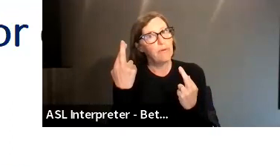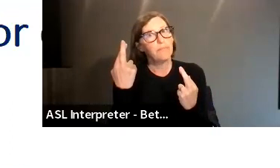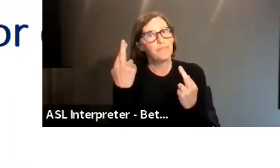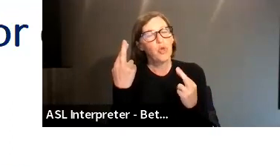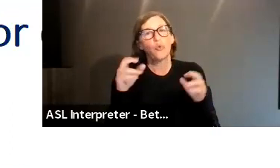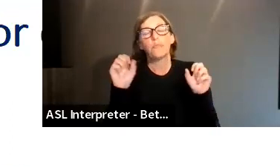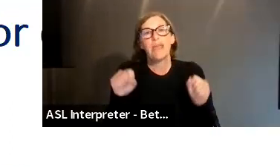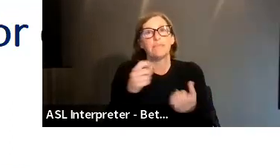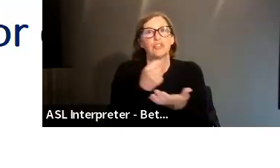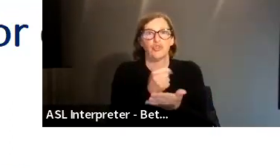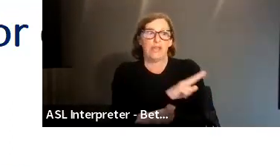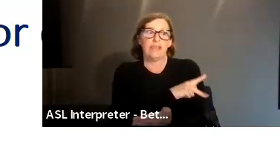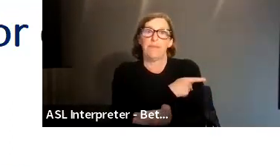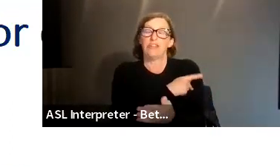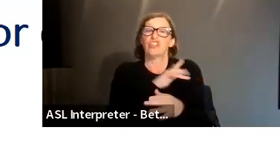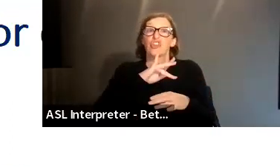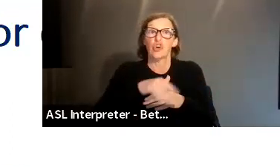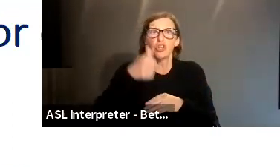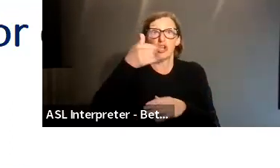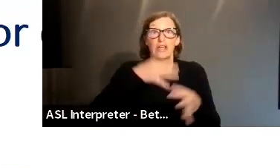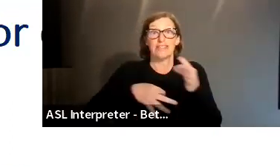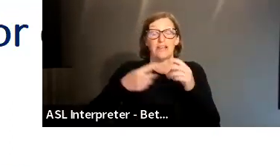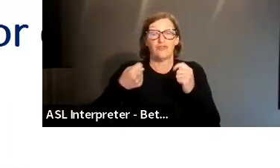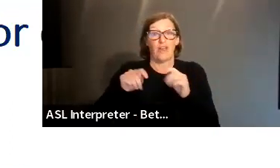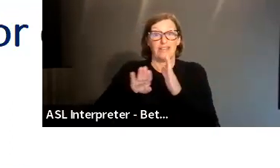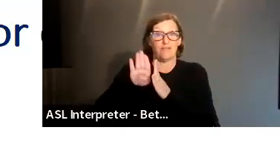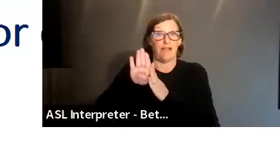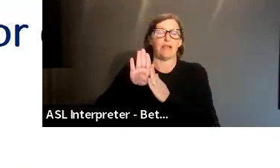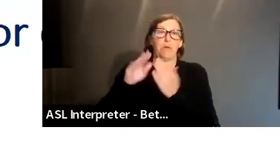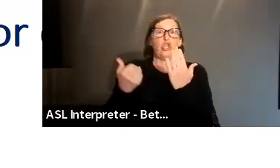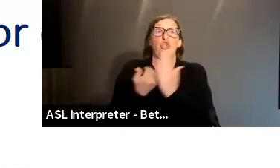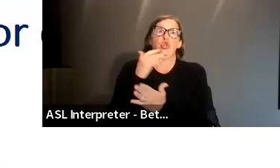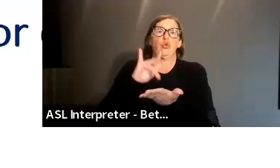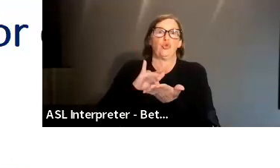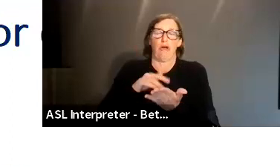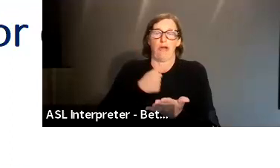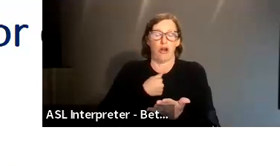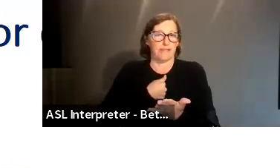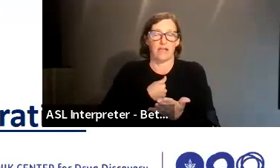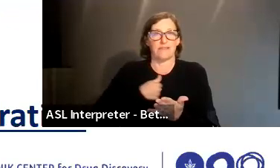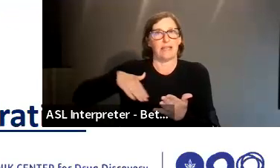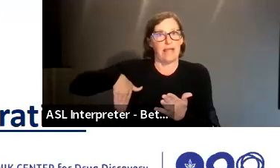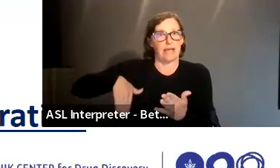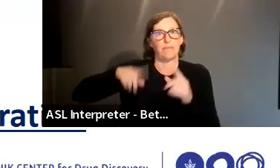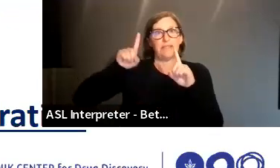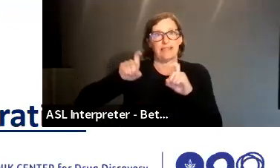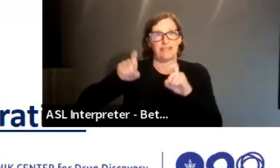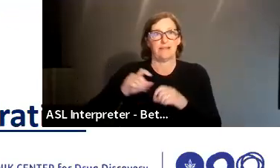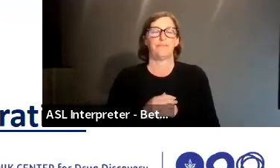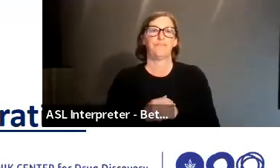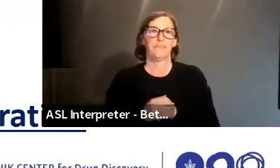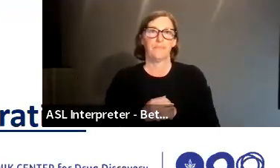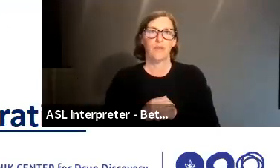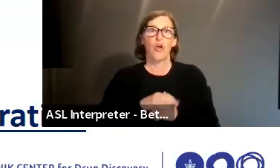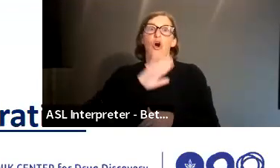able to treat these patients earlier than if we would have started with a new drug that was not tested before. So of course, all